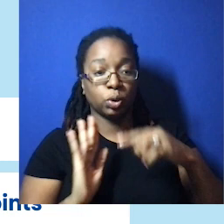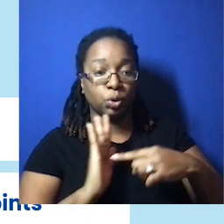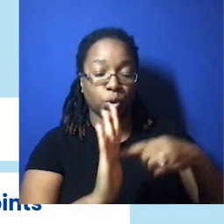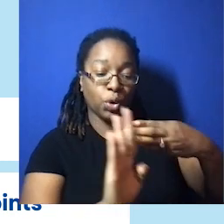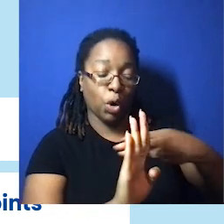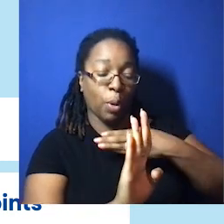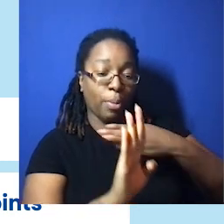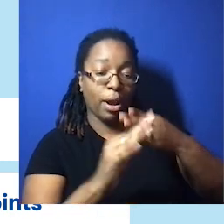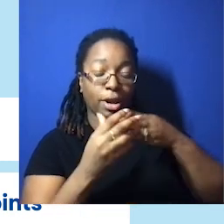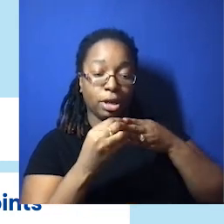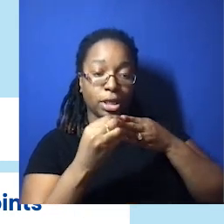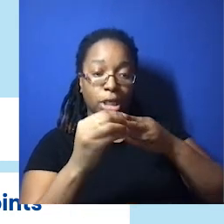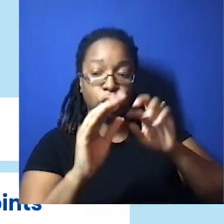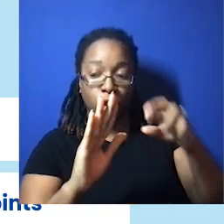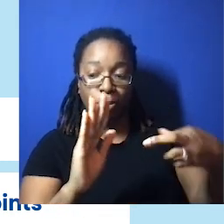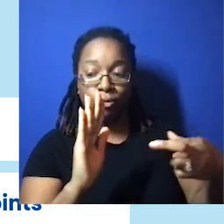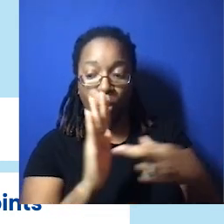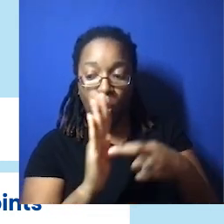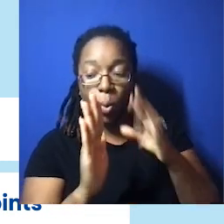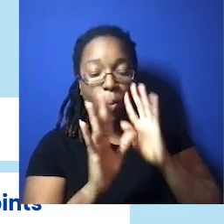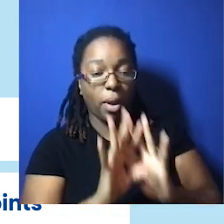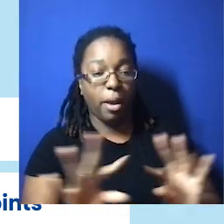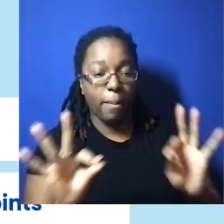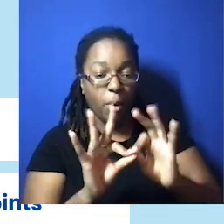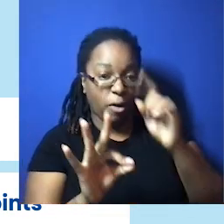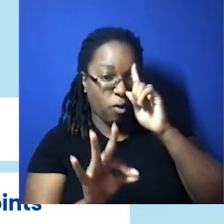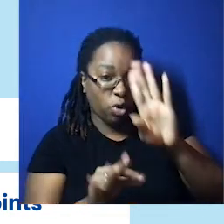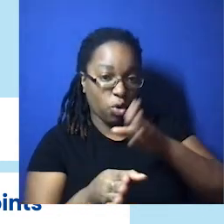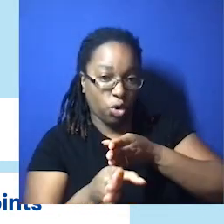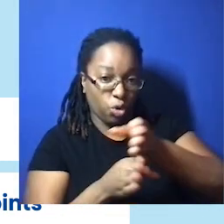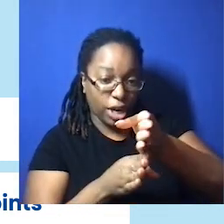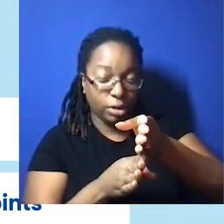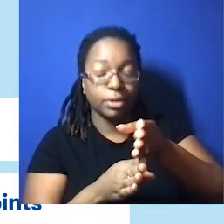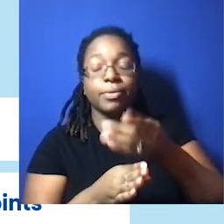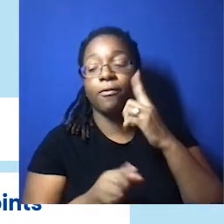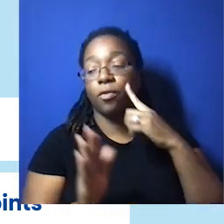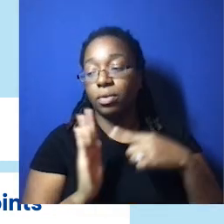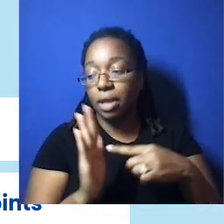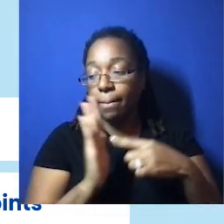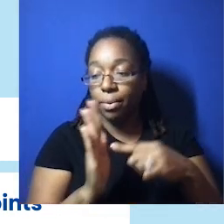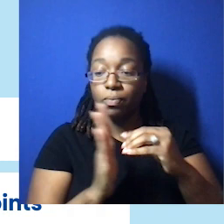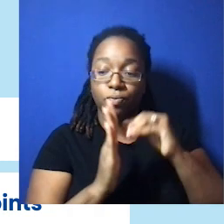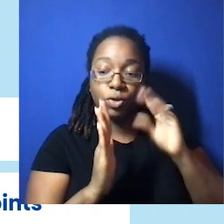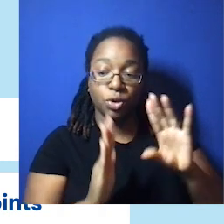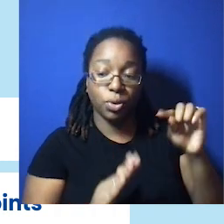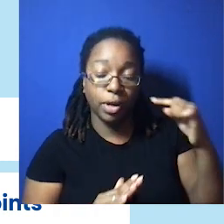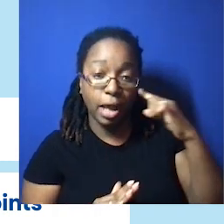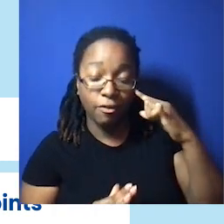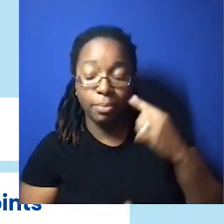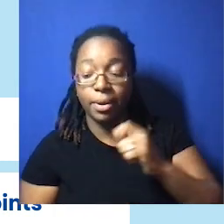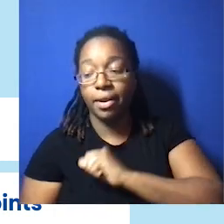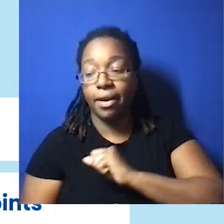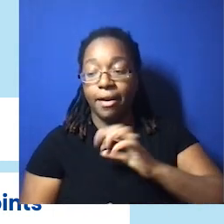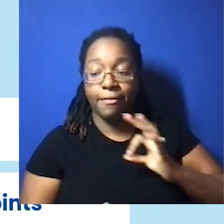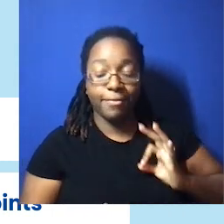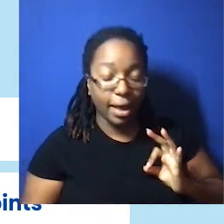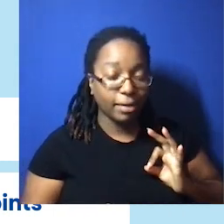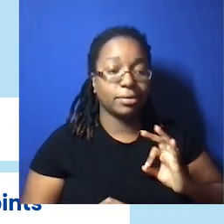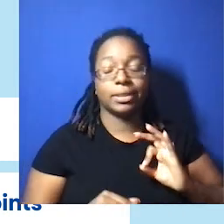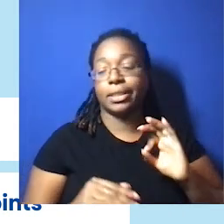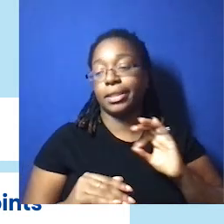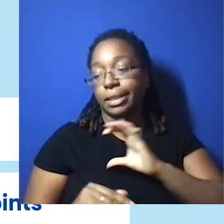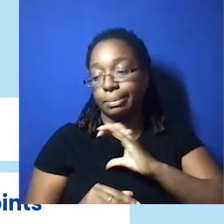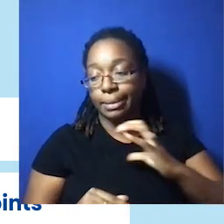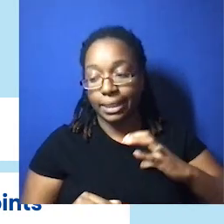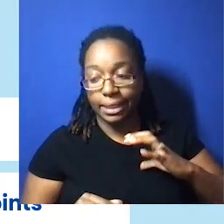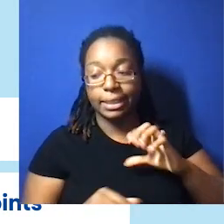prior leadership roles relevant to your career stage. For example, student government, faculty committees, advisory committees,